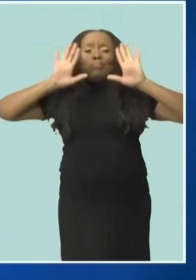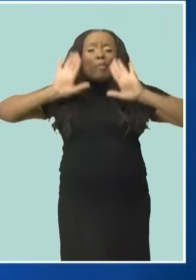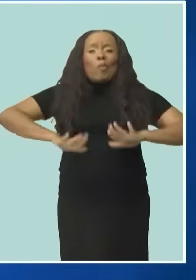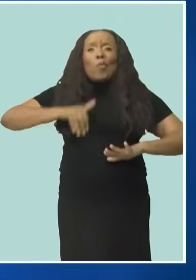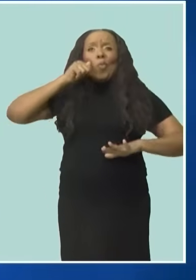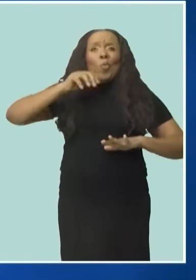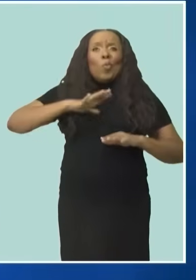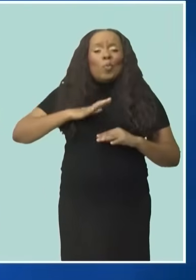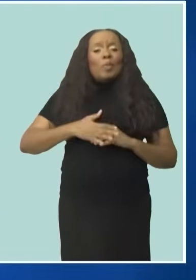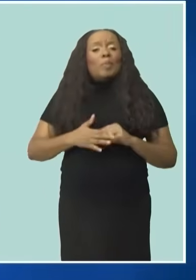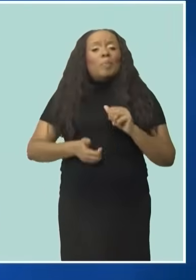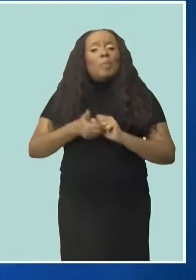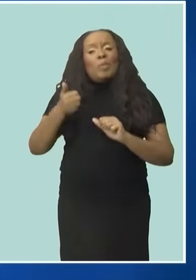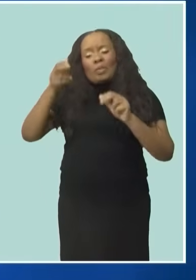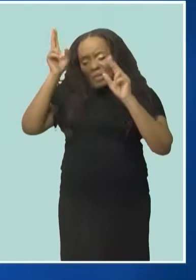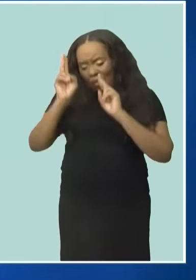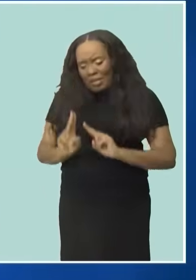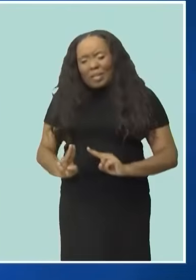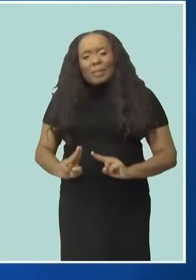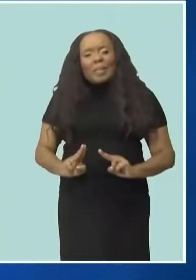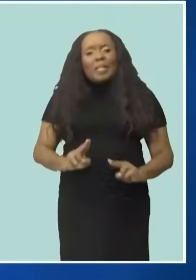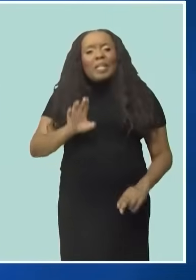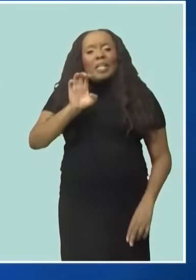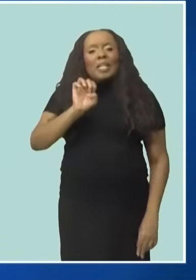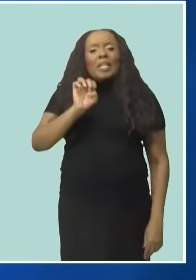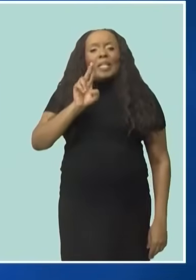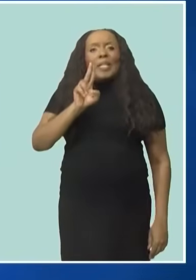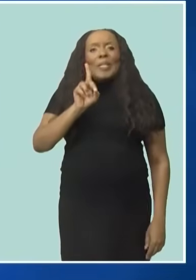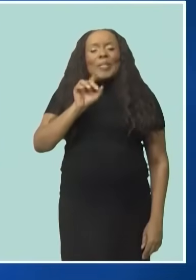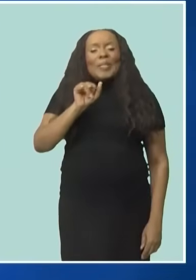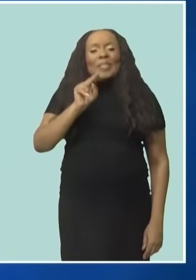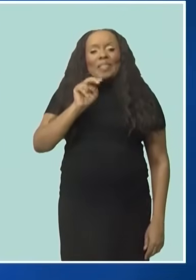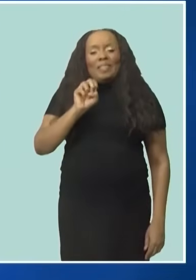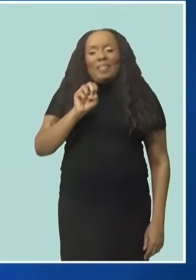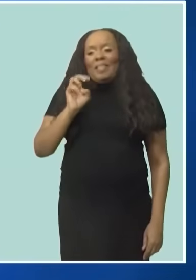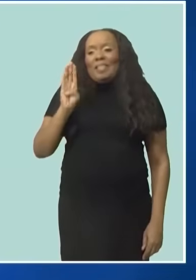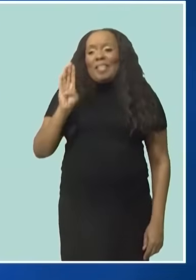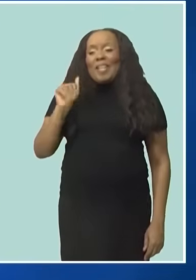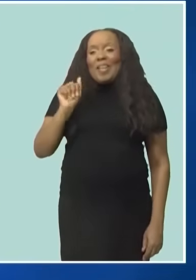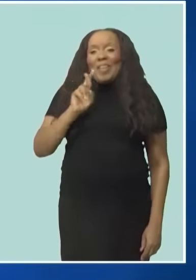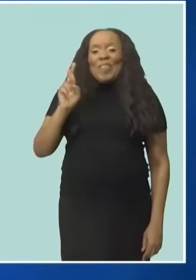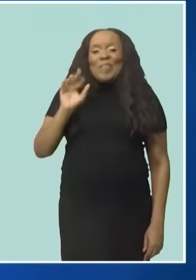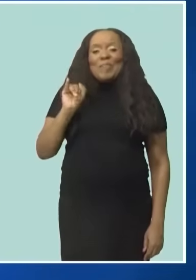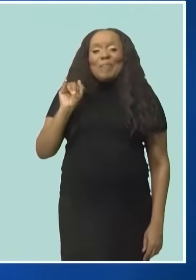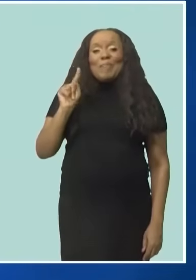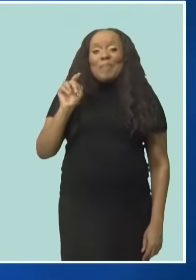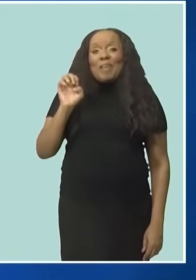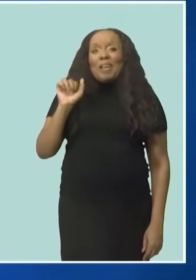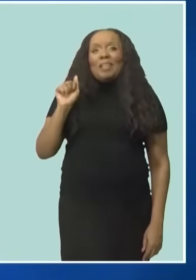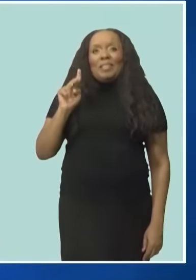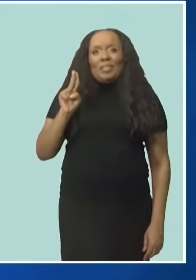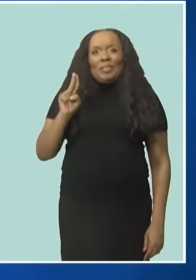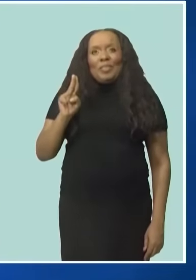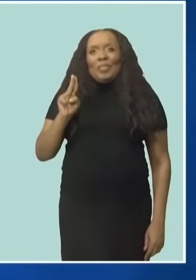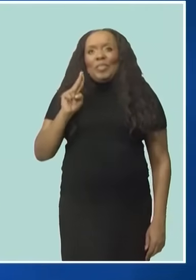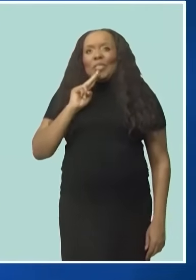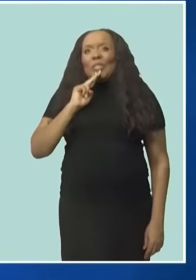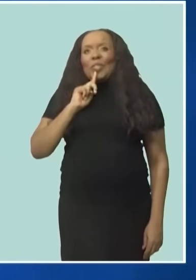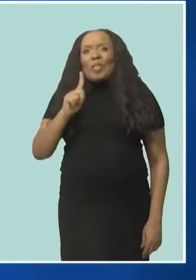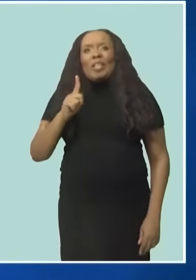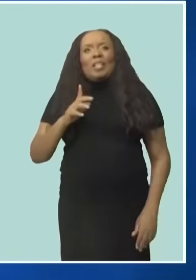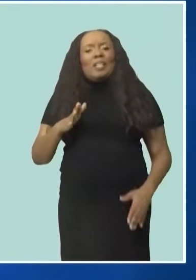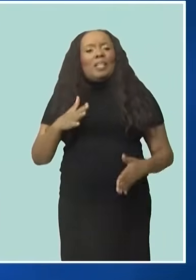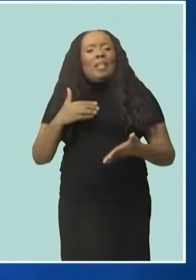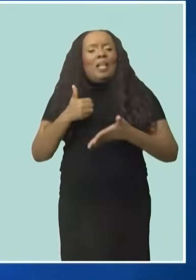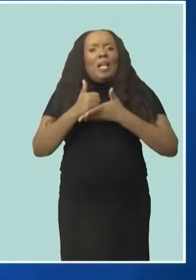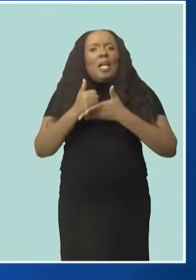the Most Honorable Udine Baratow, has been described. Moreover, her contribution to the advancement